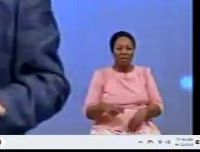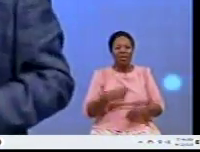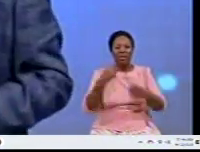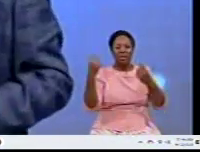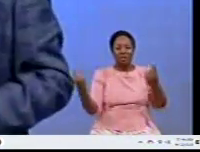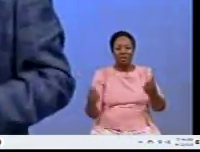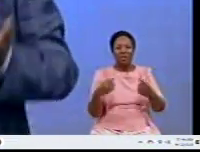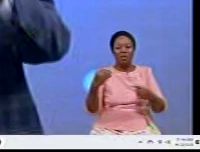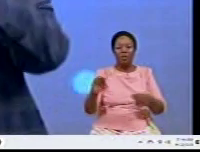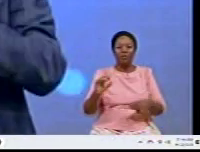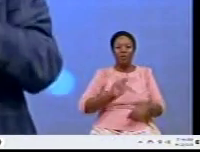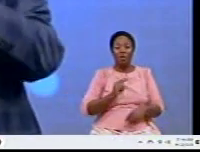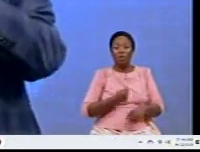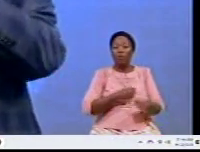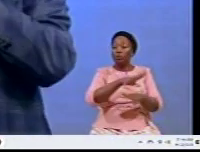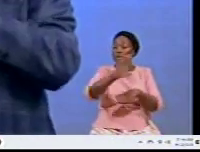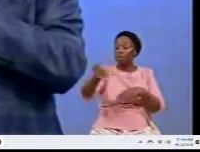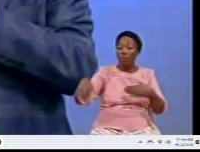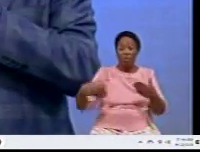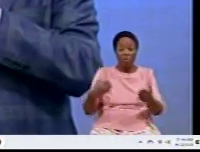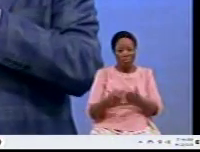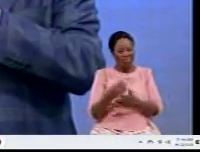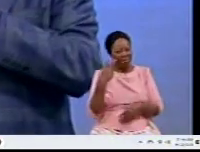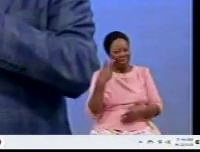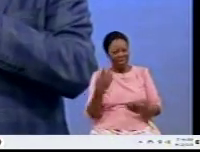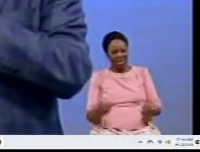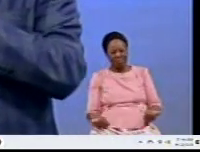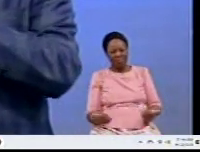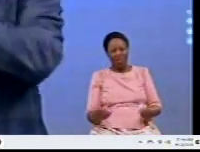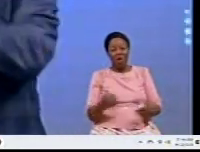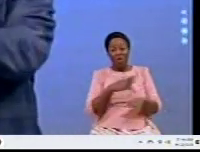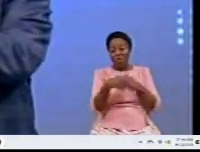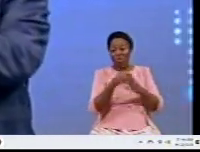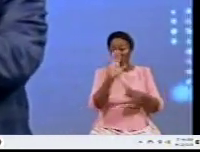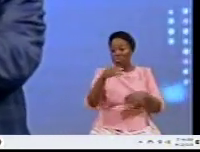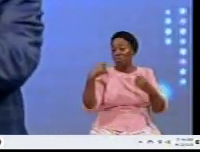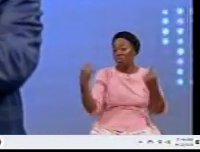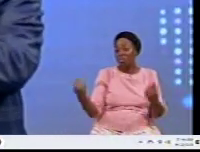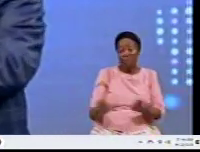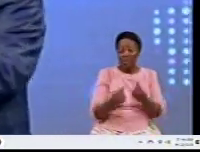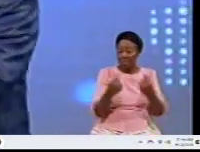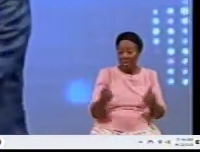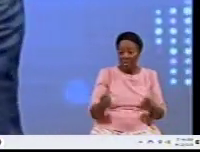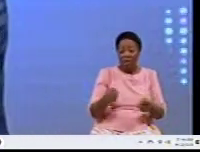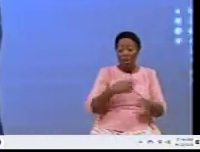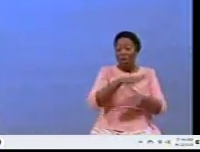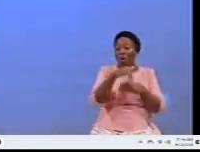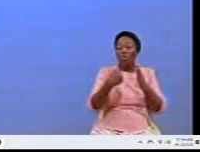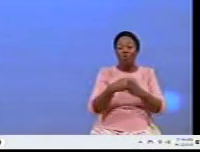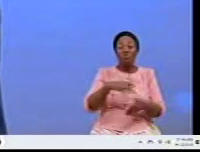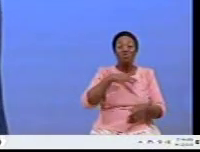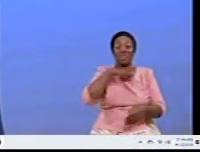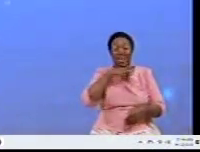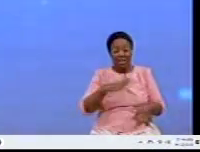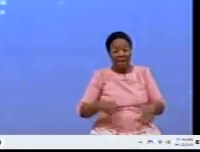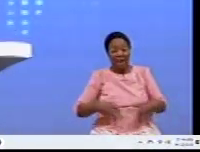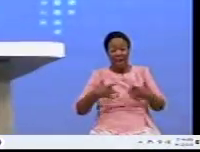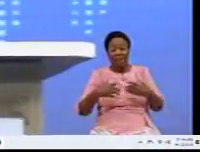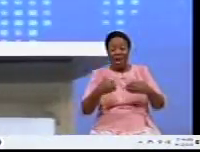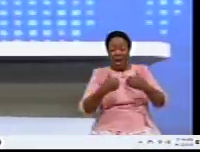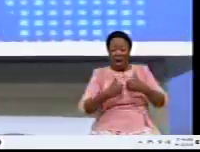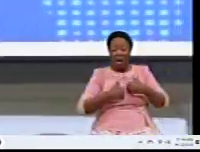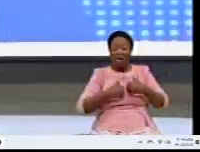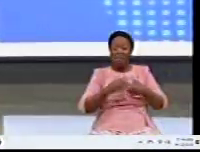us all. You see, all your sin, all your iniquity has been